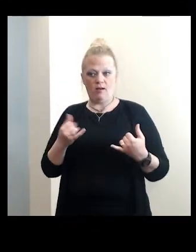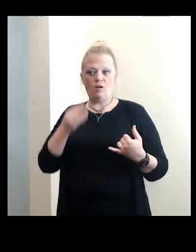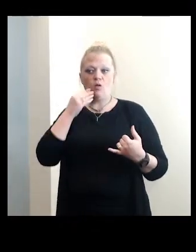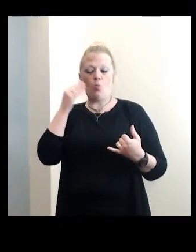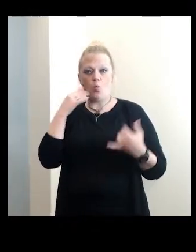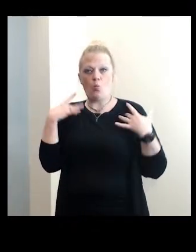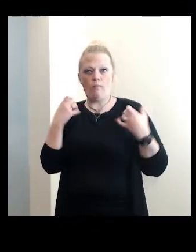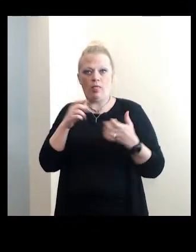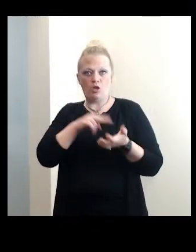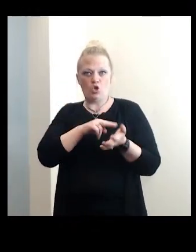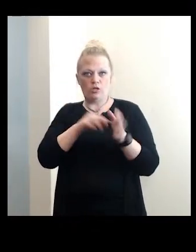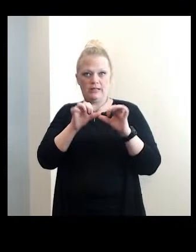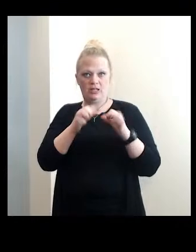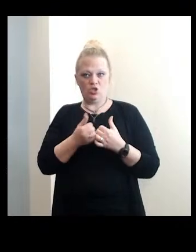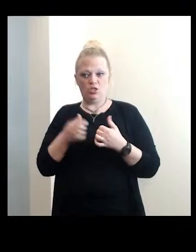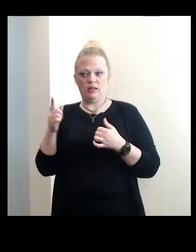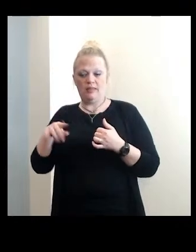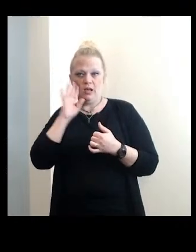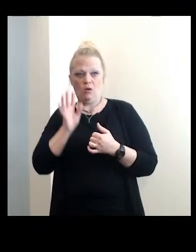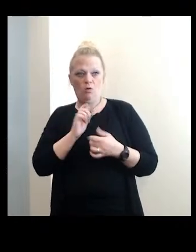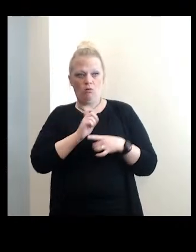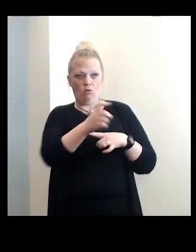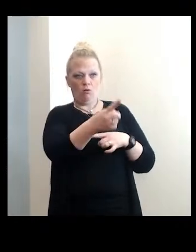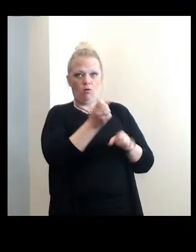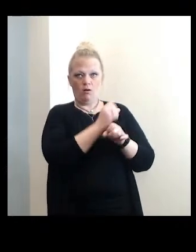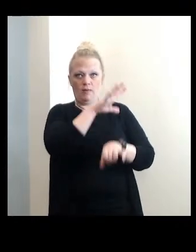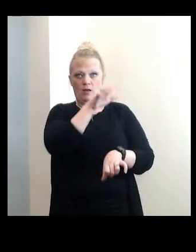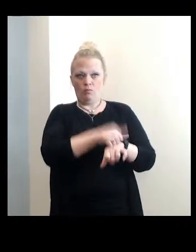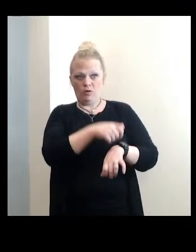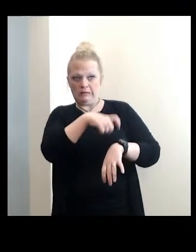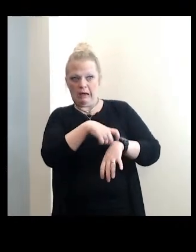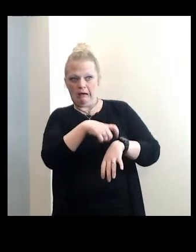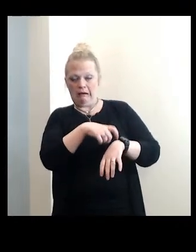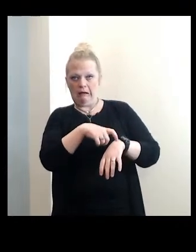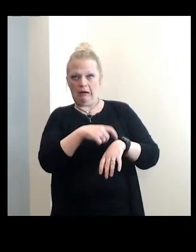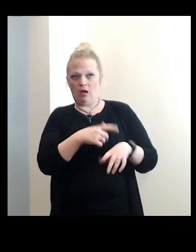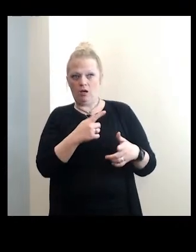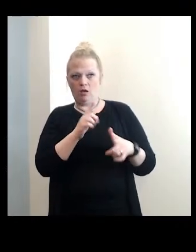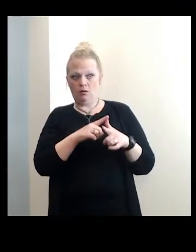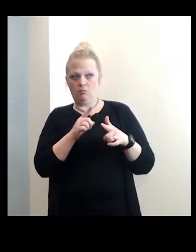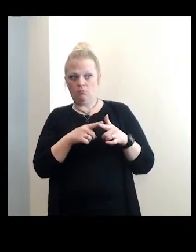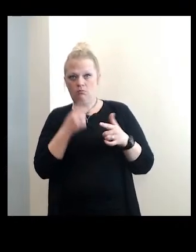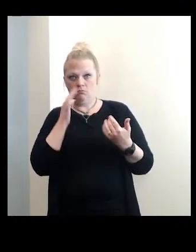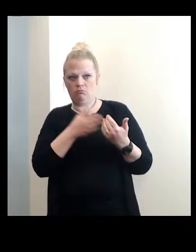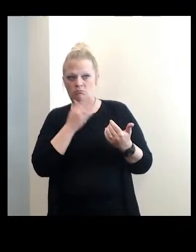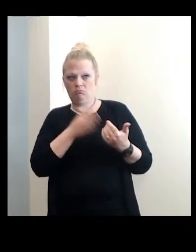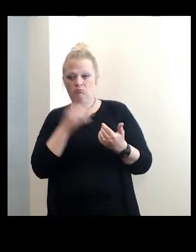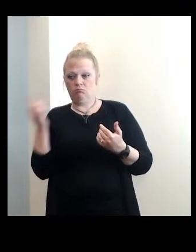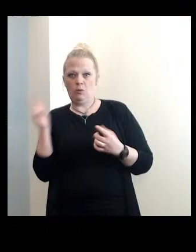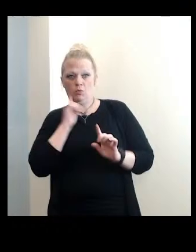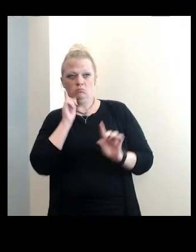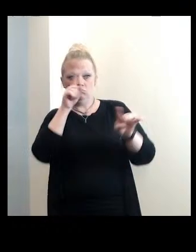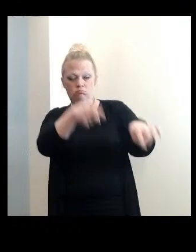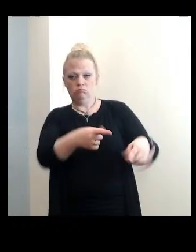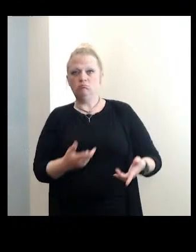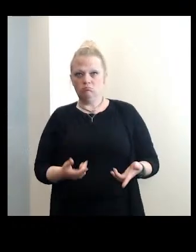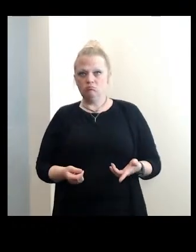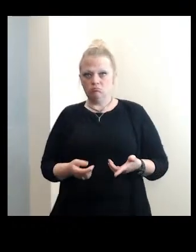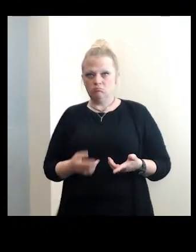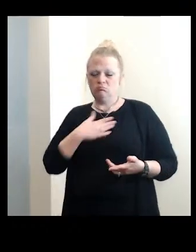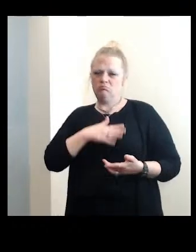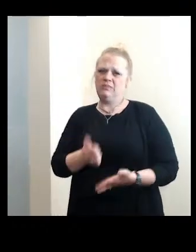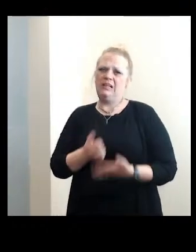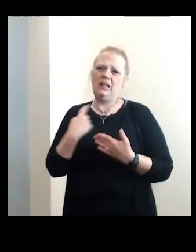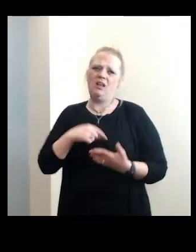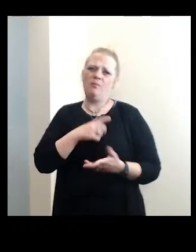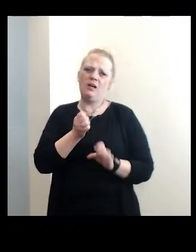nurse agency. They will contact you and schedule a time for you that is convenient for you to get vaccinated. So please help